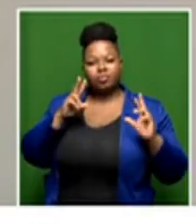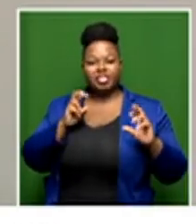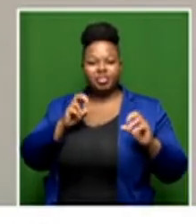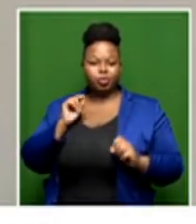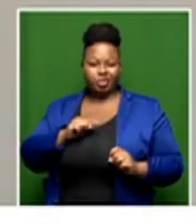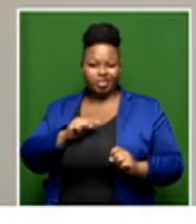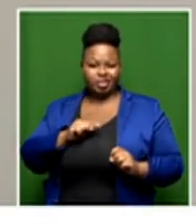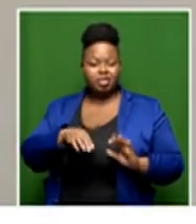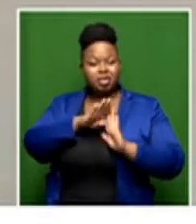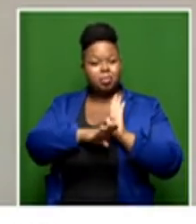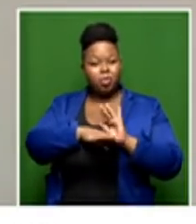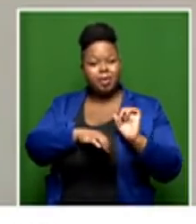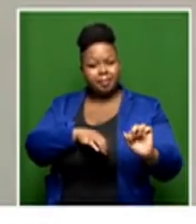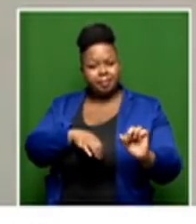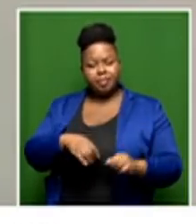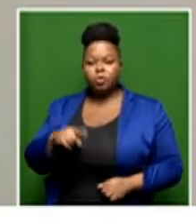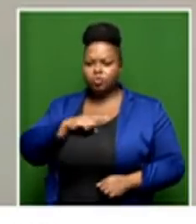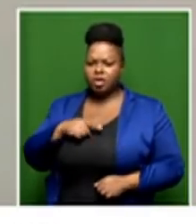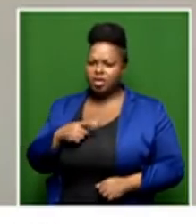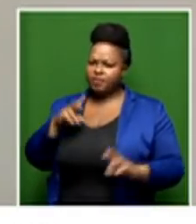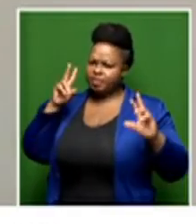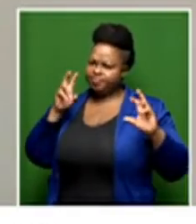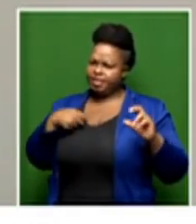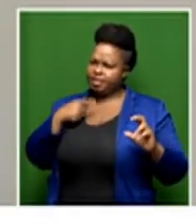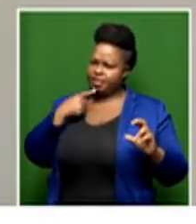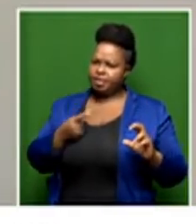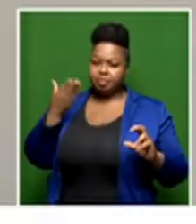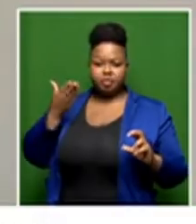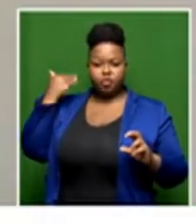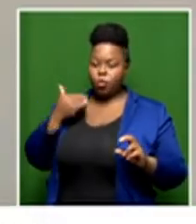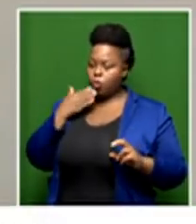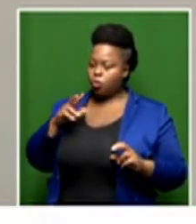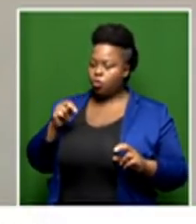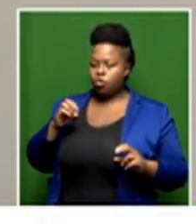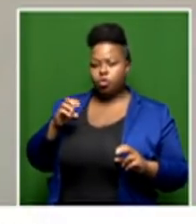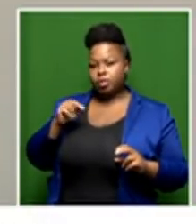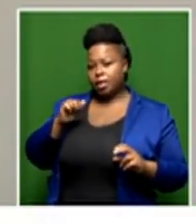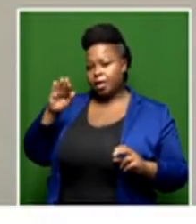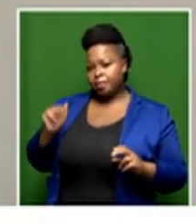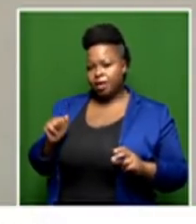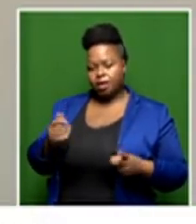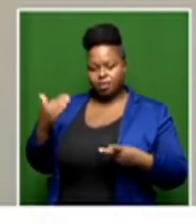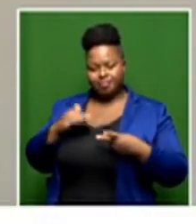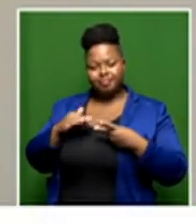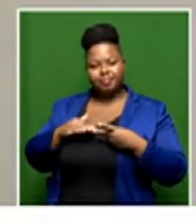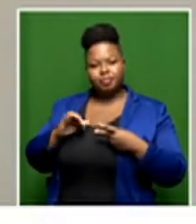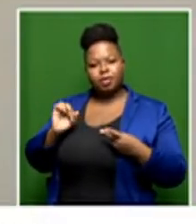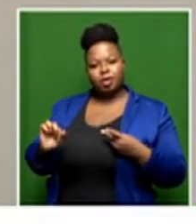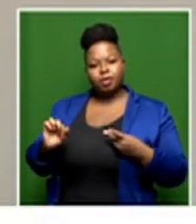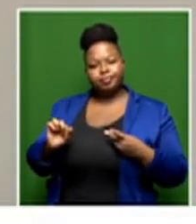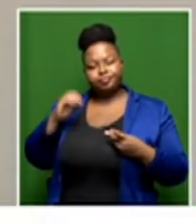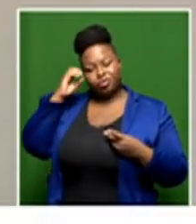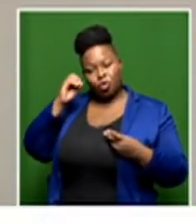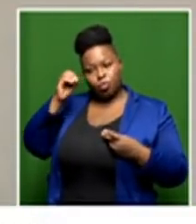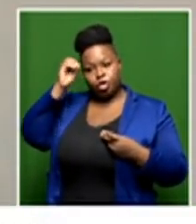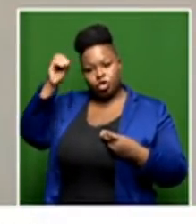And if I read what is quoted as having been said by Ongama, as well as her